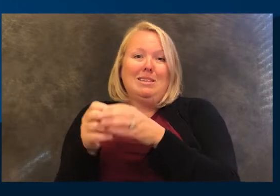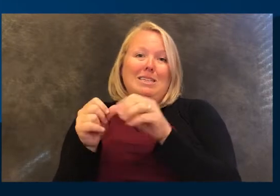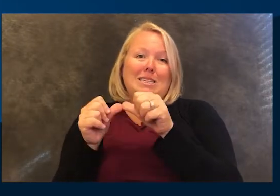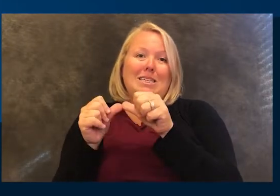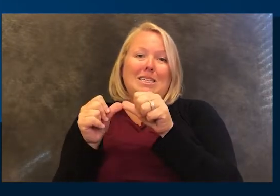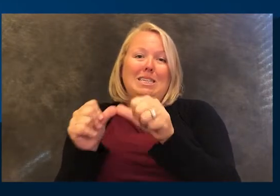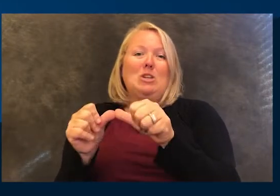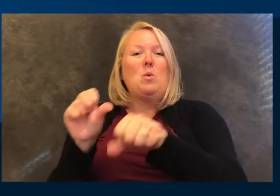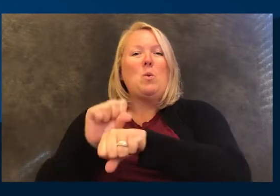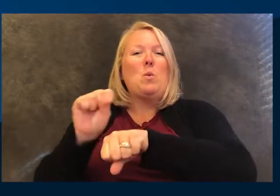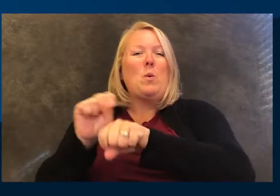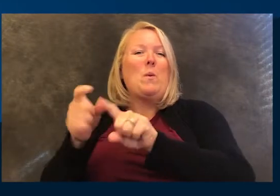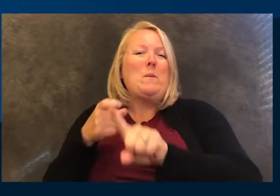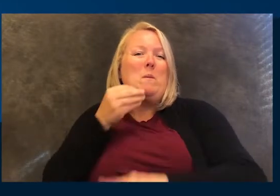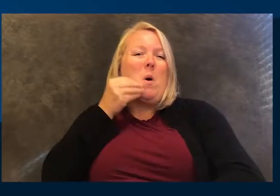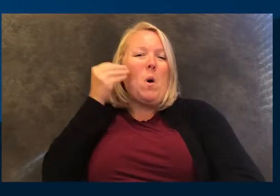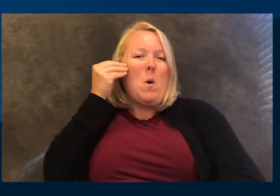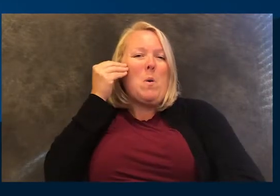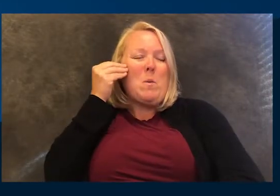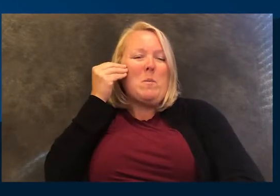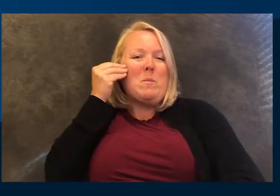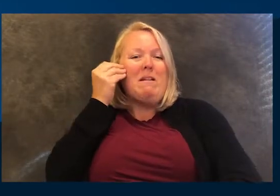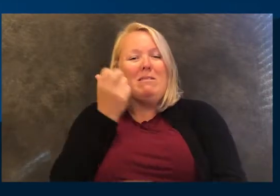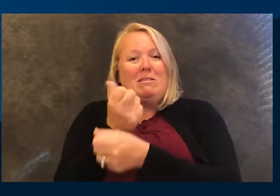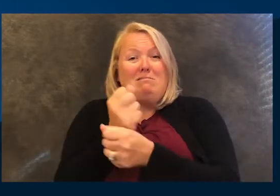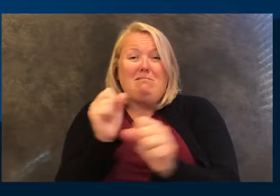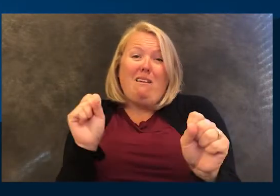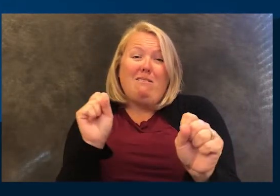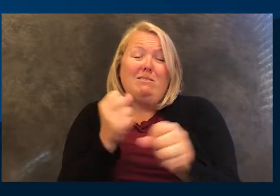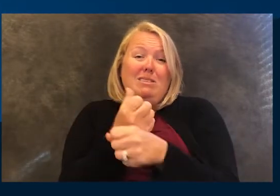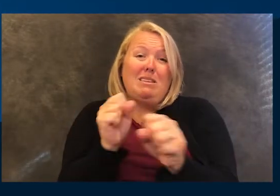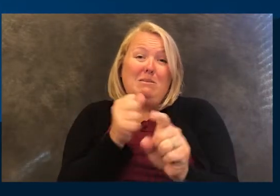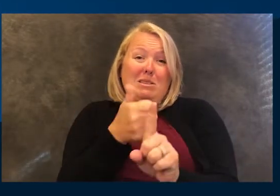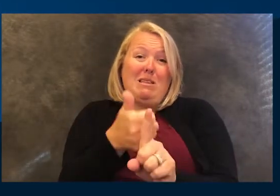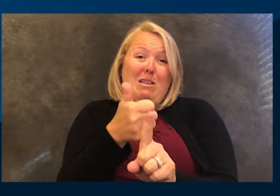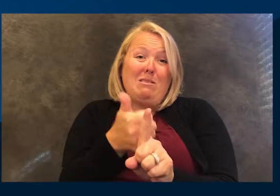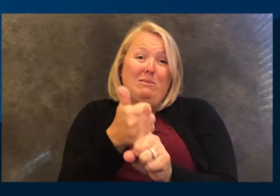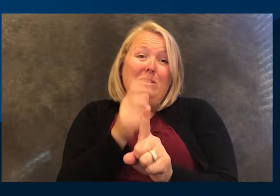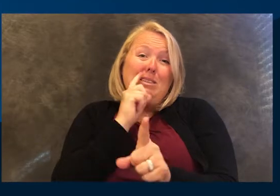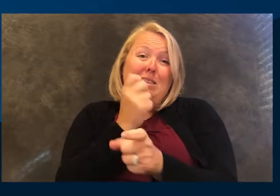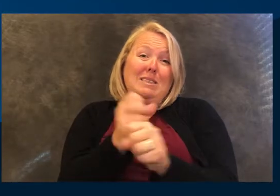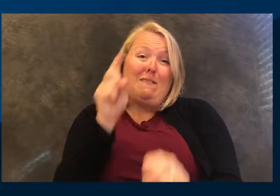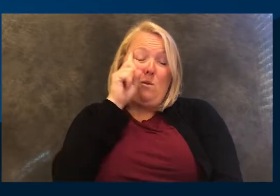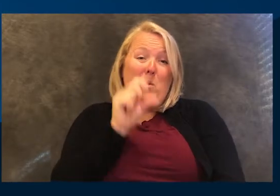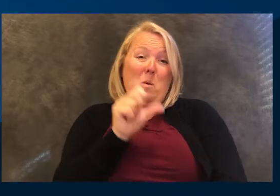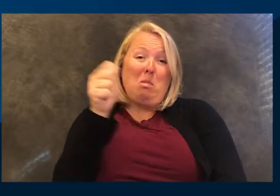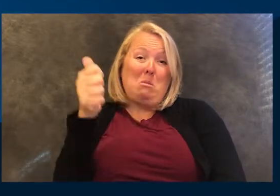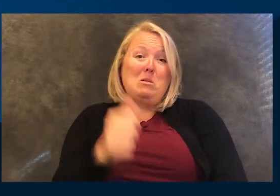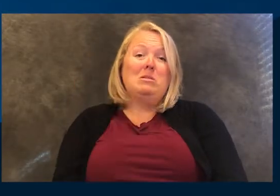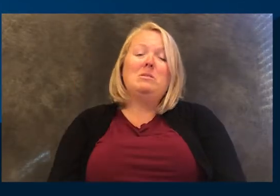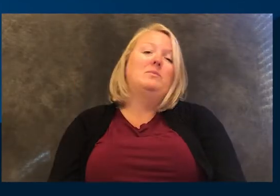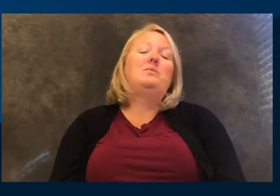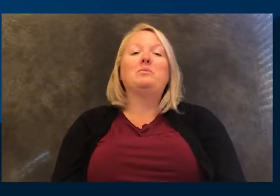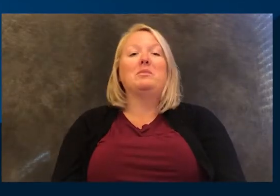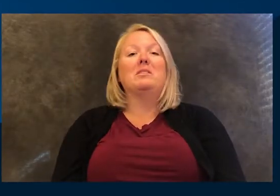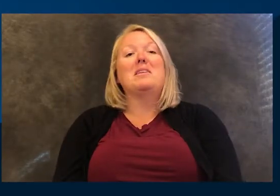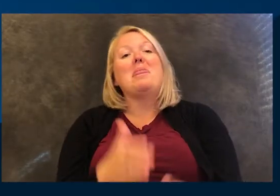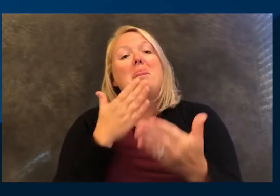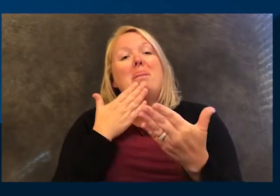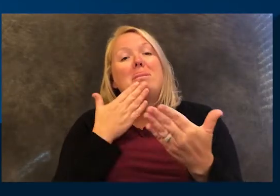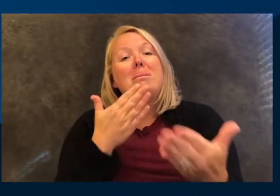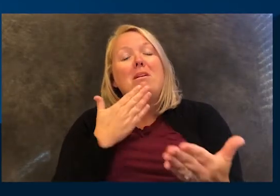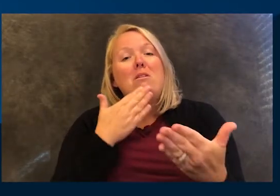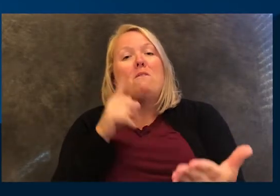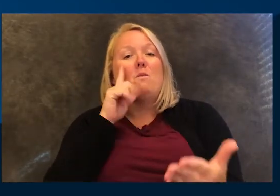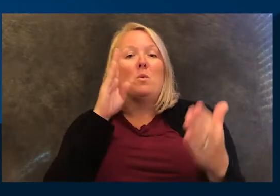all feasible, and to be safe for self and safe for others. Once again, thank you for your